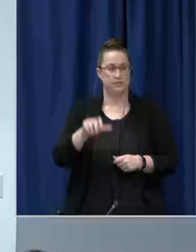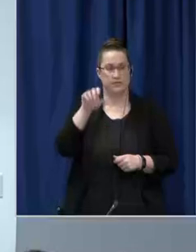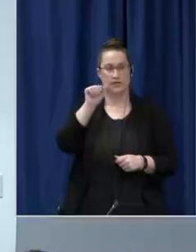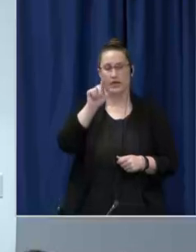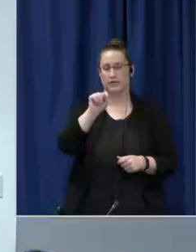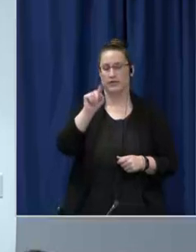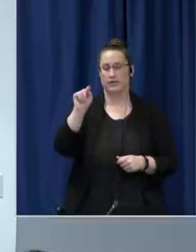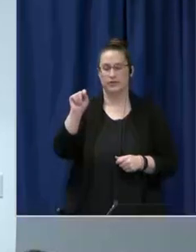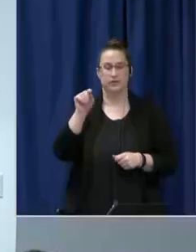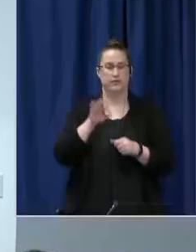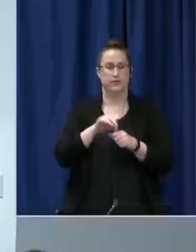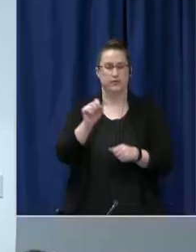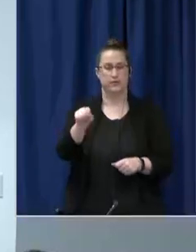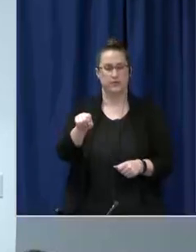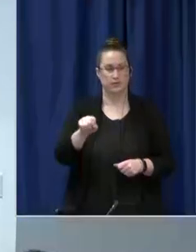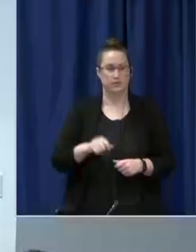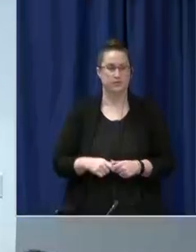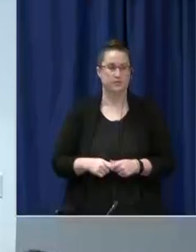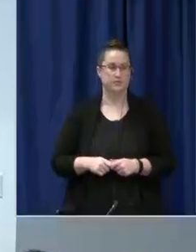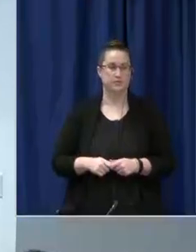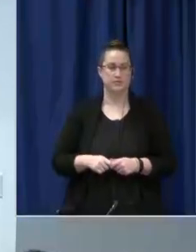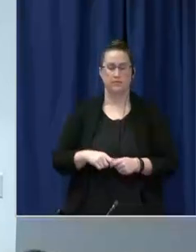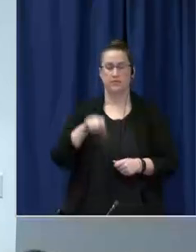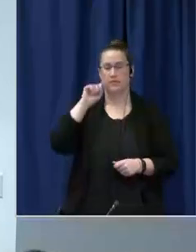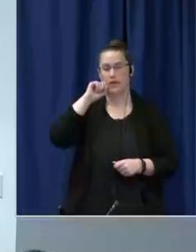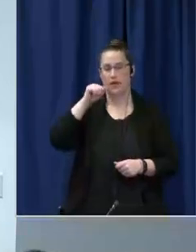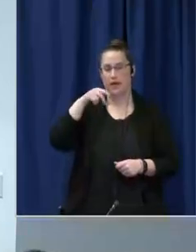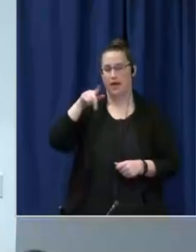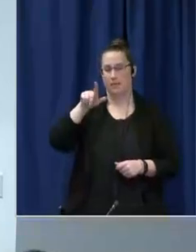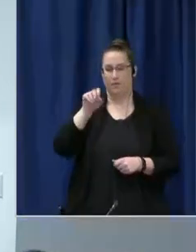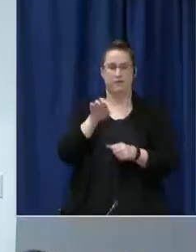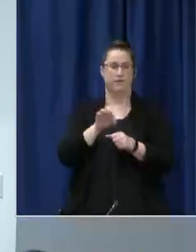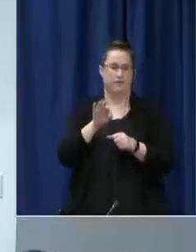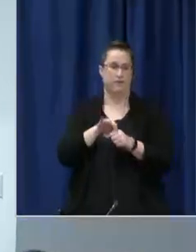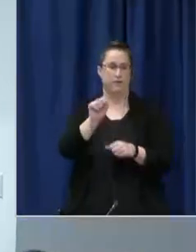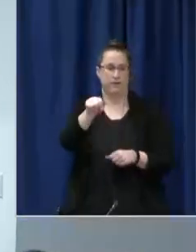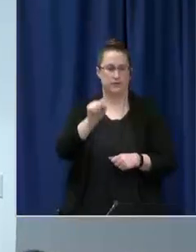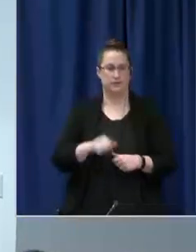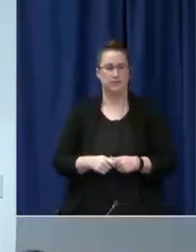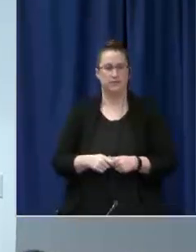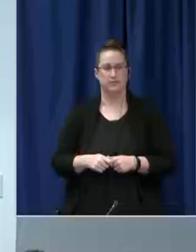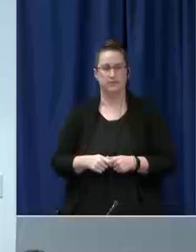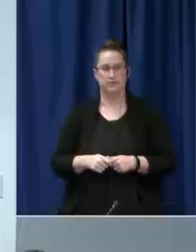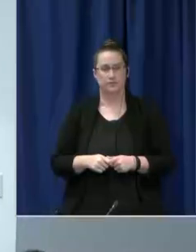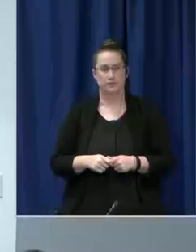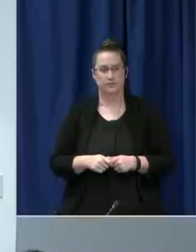AT&T votes yes. Apple votes yes.